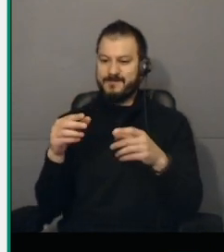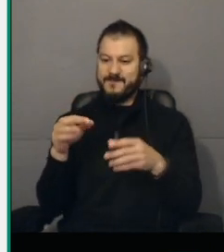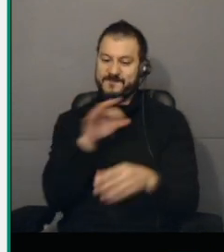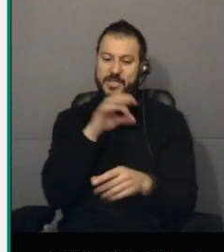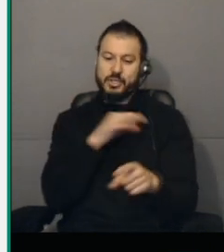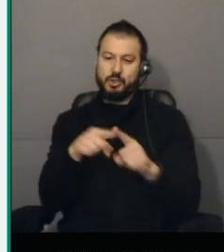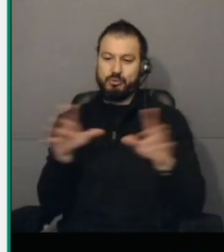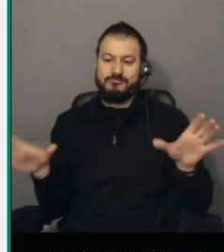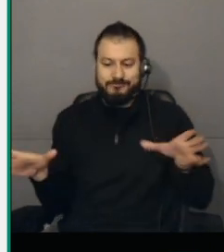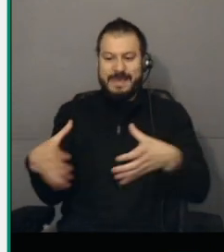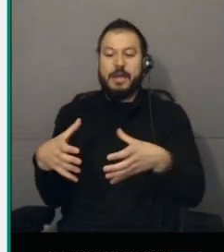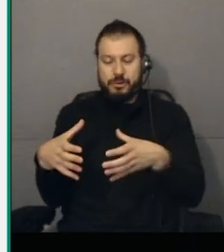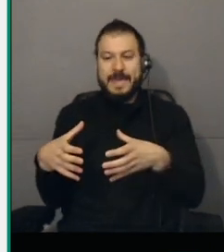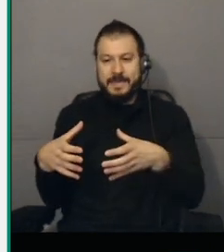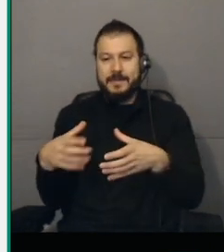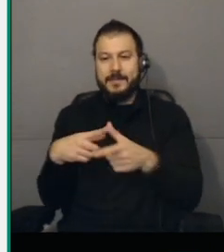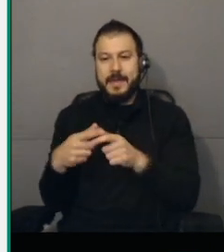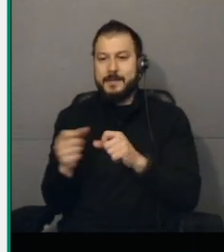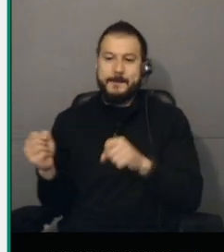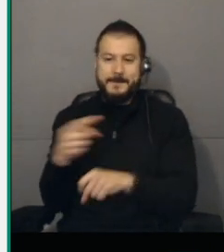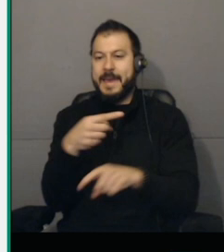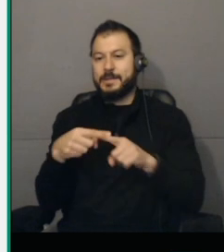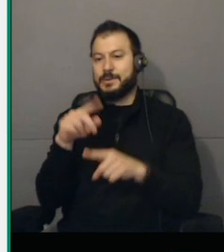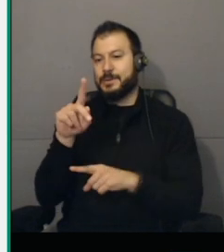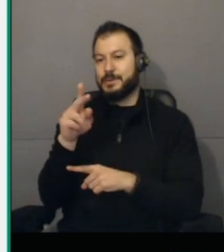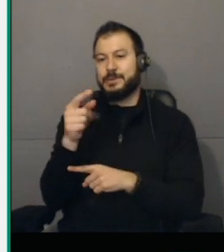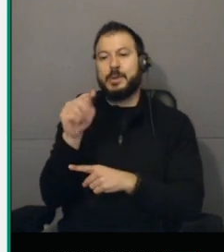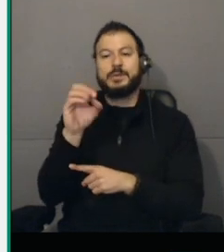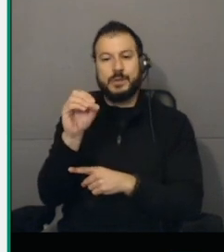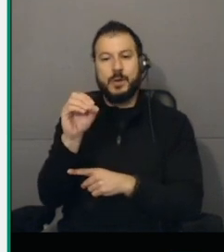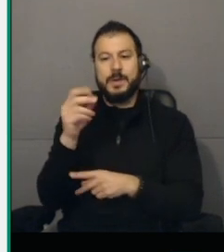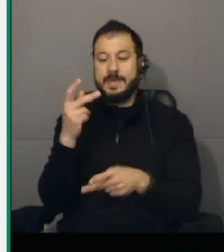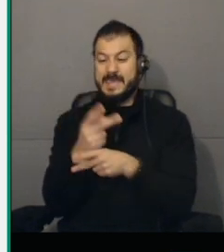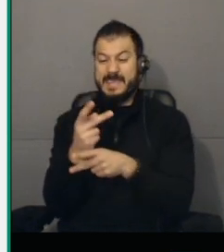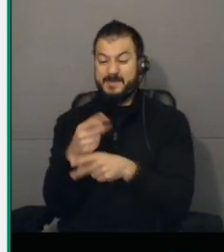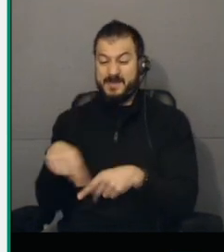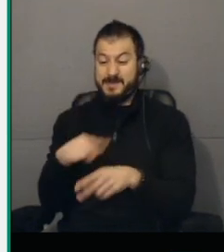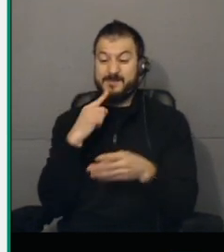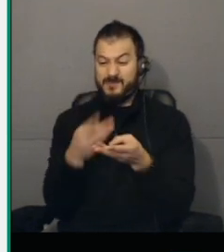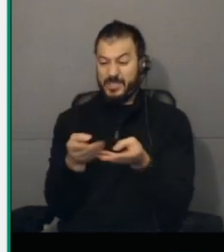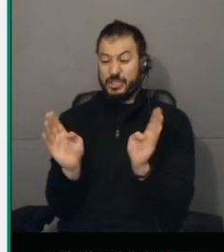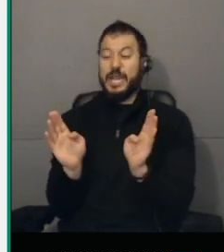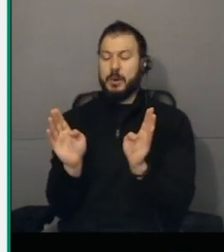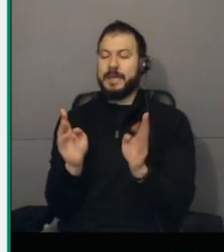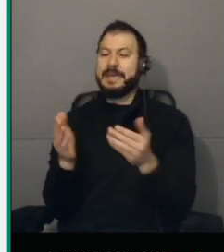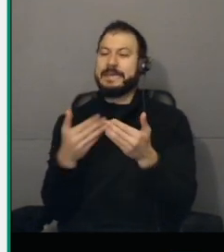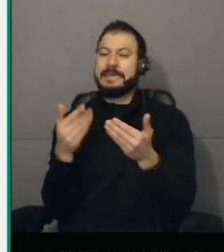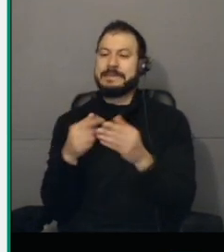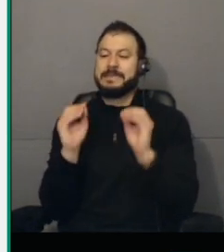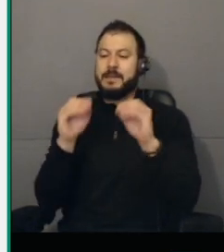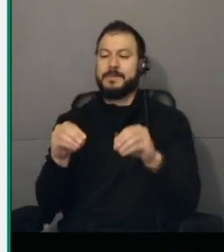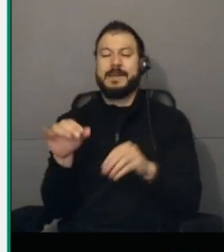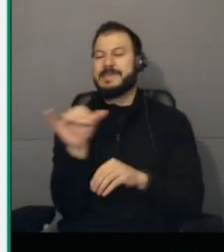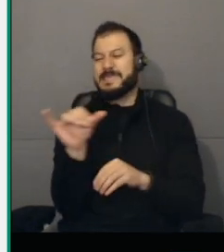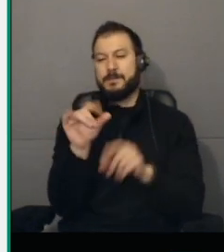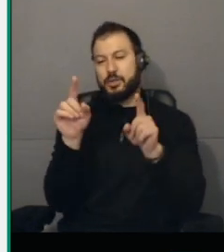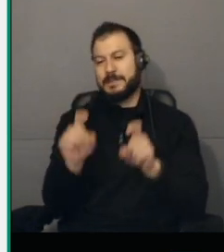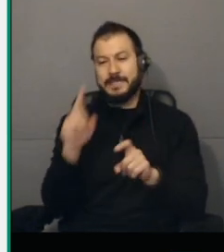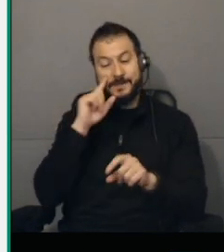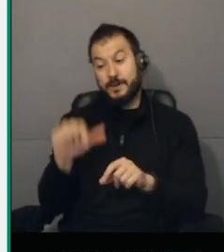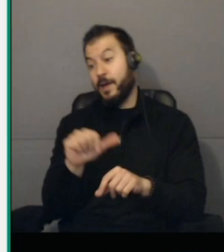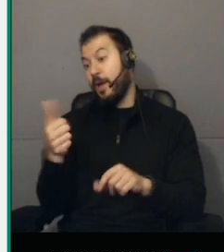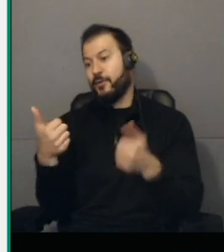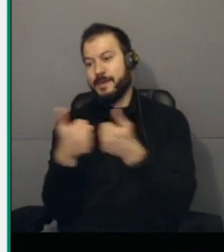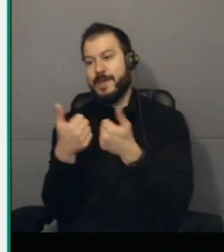we spit the results back into Cousteau. Keeping our functions generic like this allows us to easily implement similar tests for